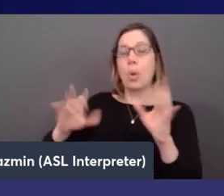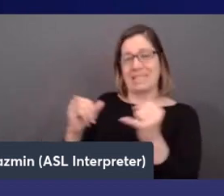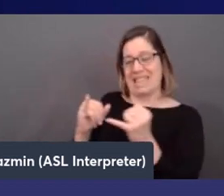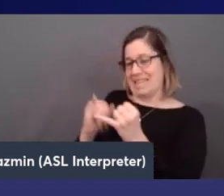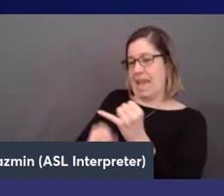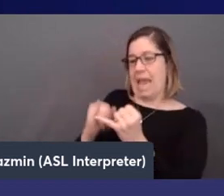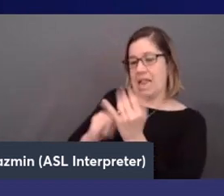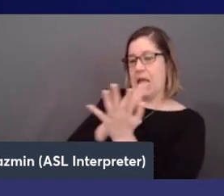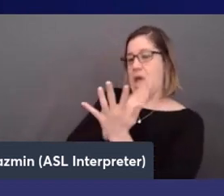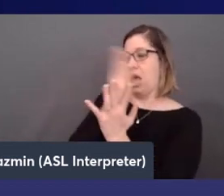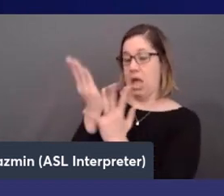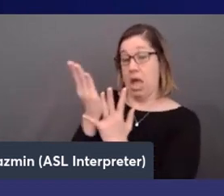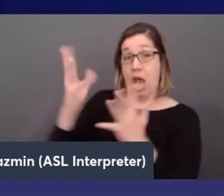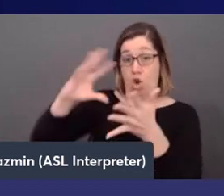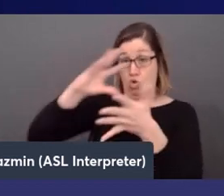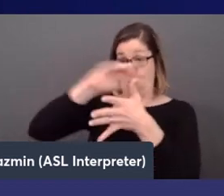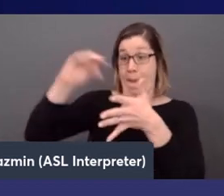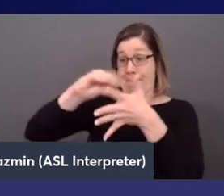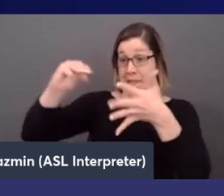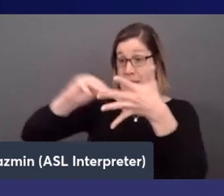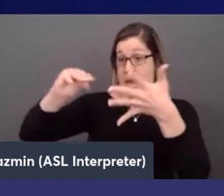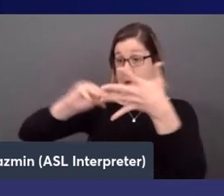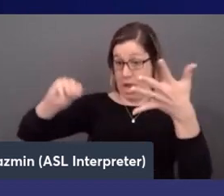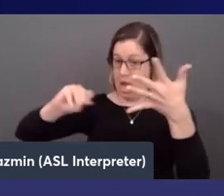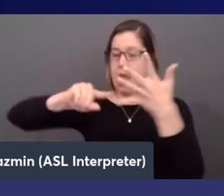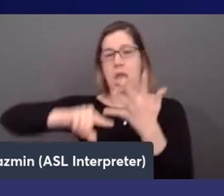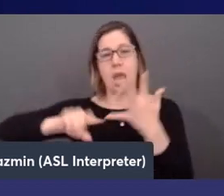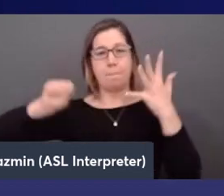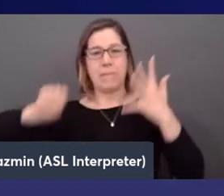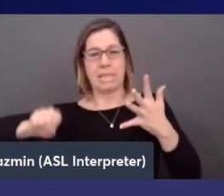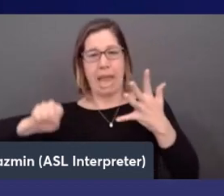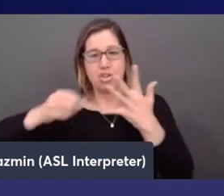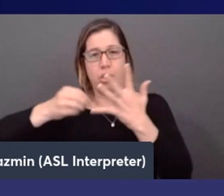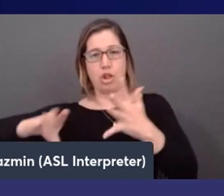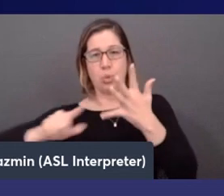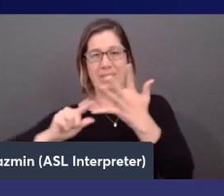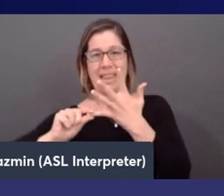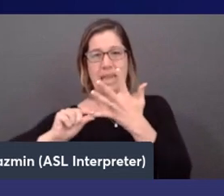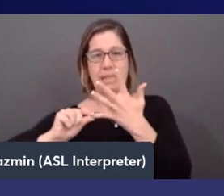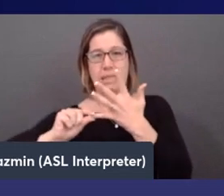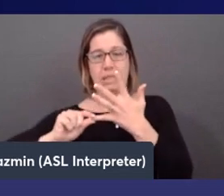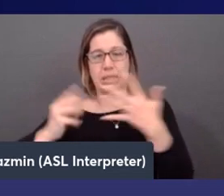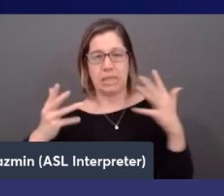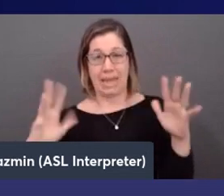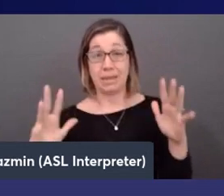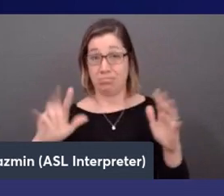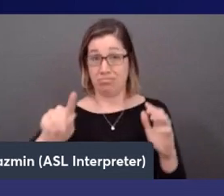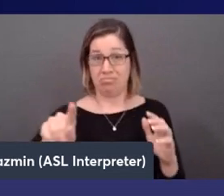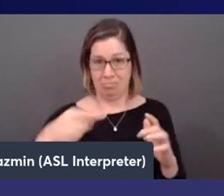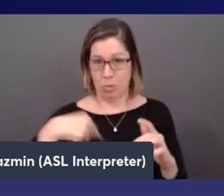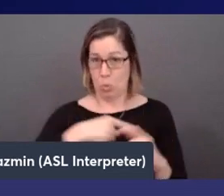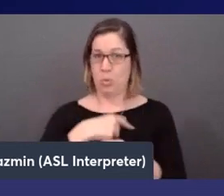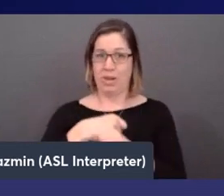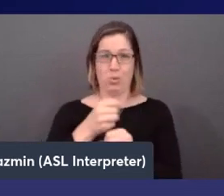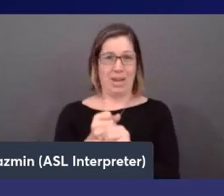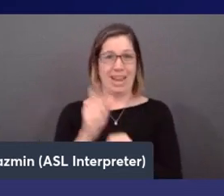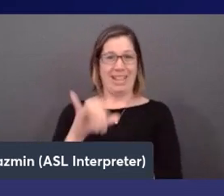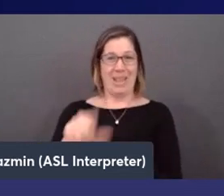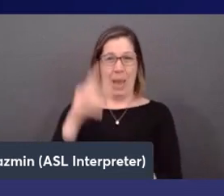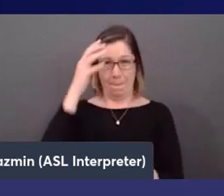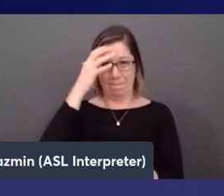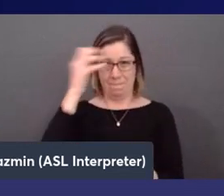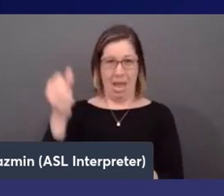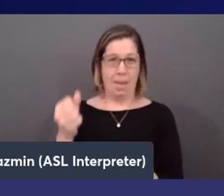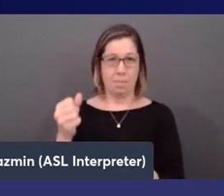replicated, right? But still potentially lose. That's why we created MemoryDB for Redis. It's a fully